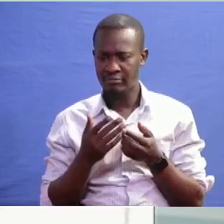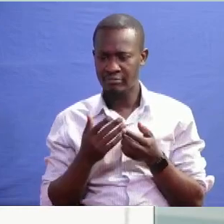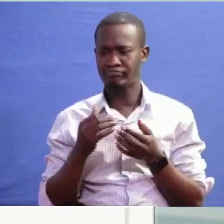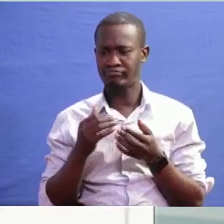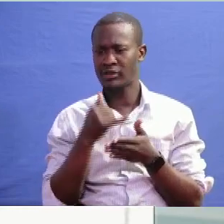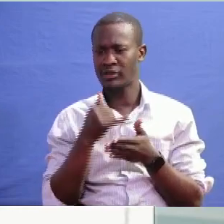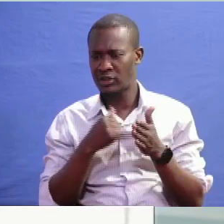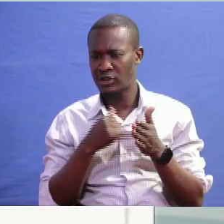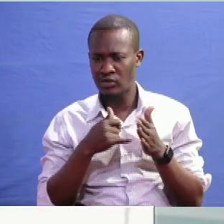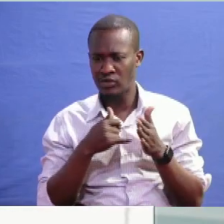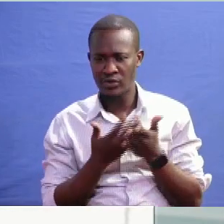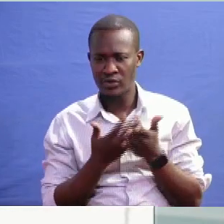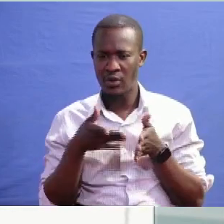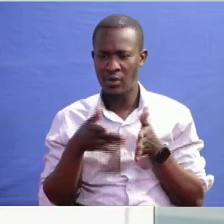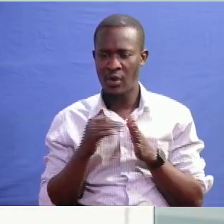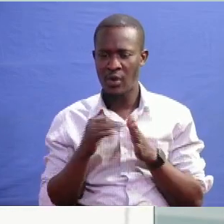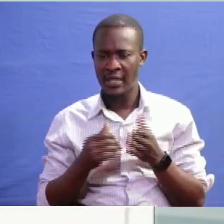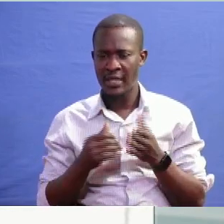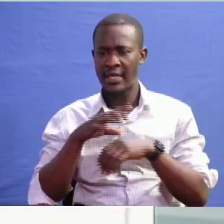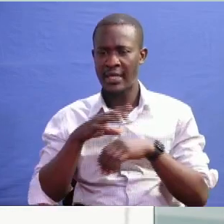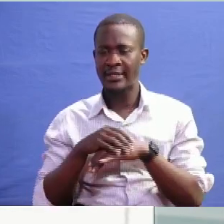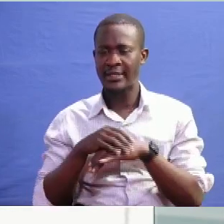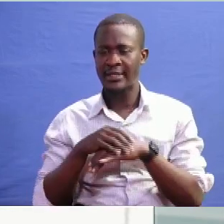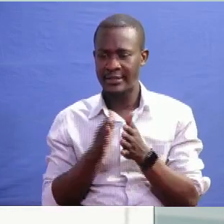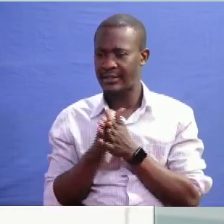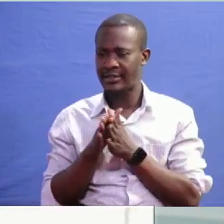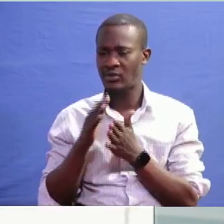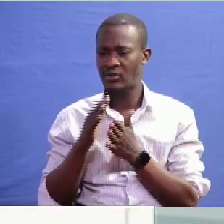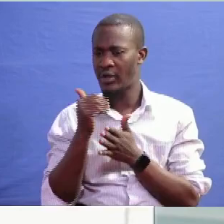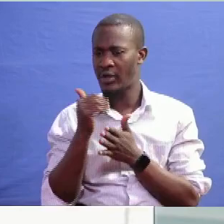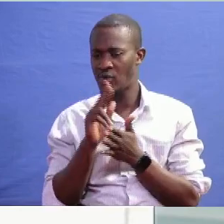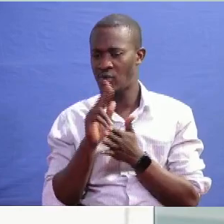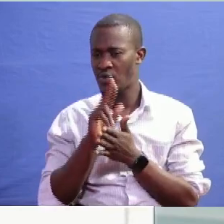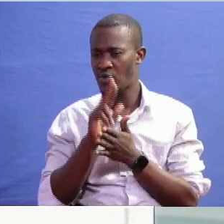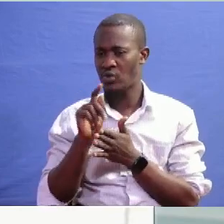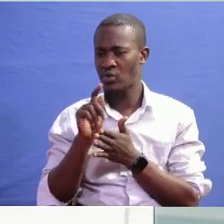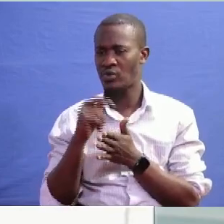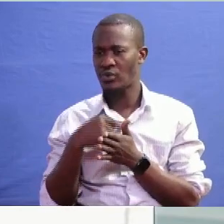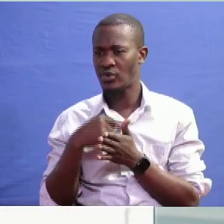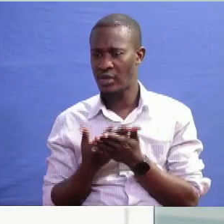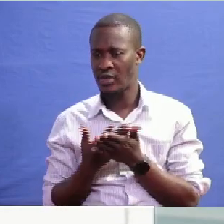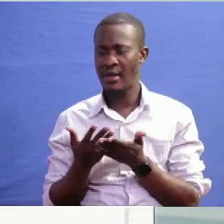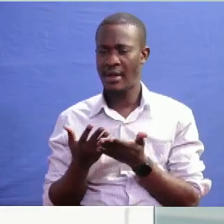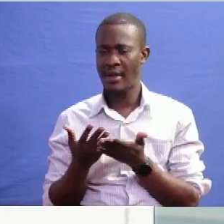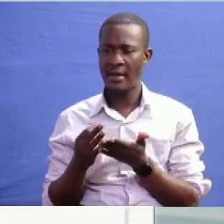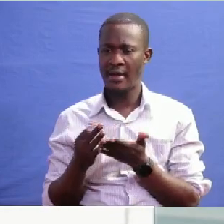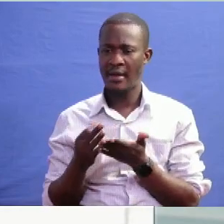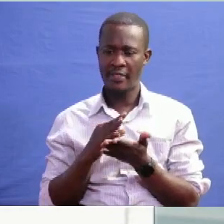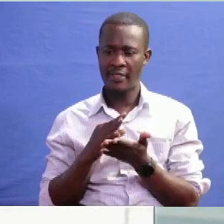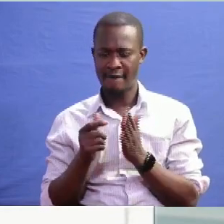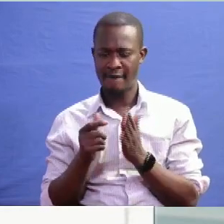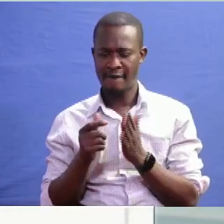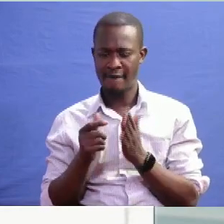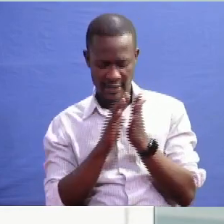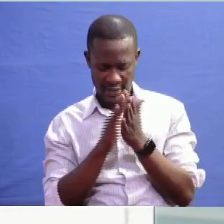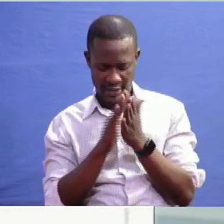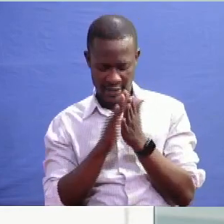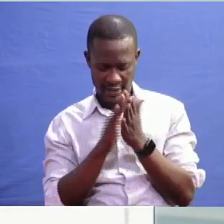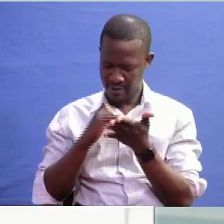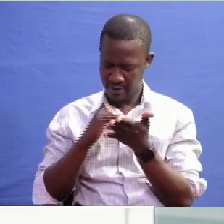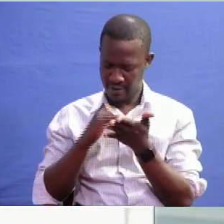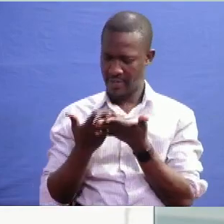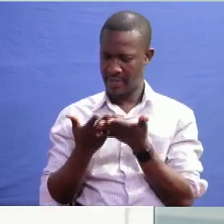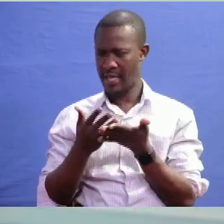very, where it gets very interesting, where you use the, factors like the background, the